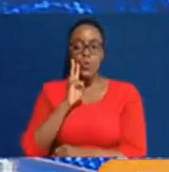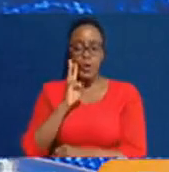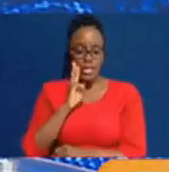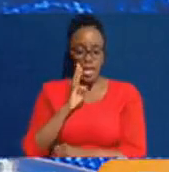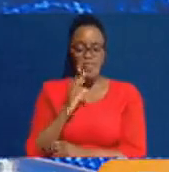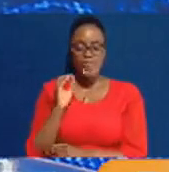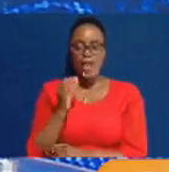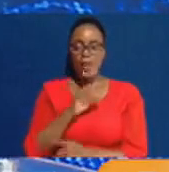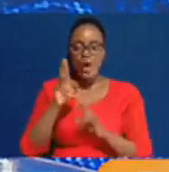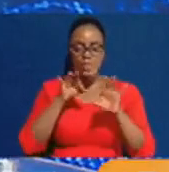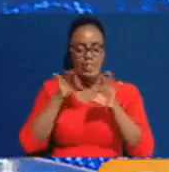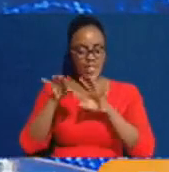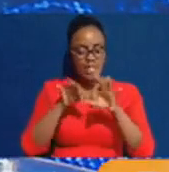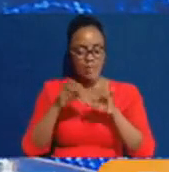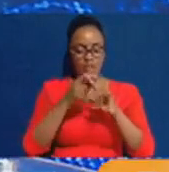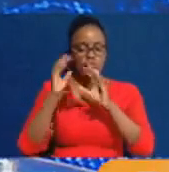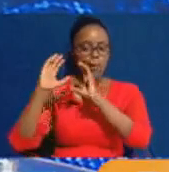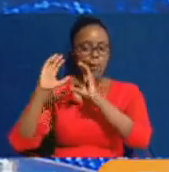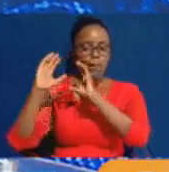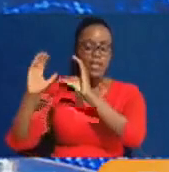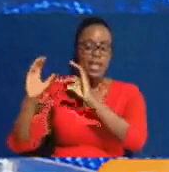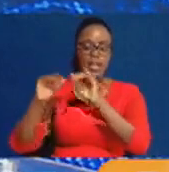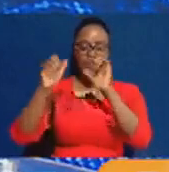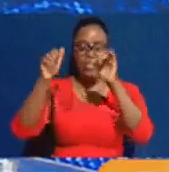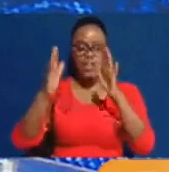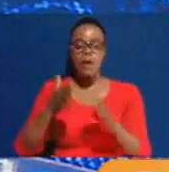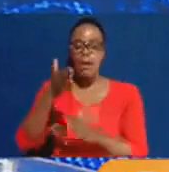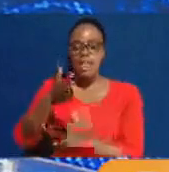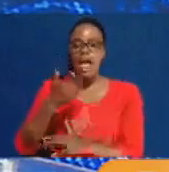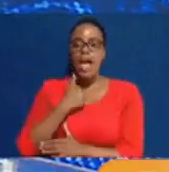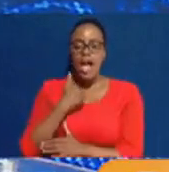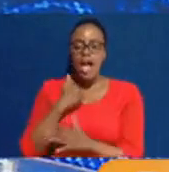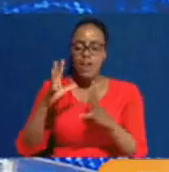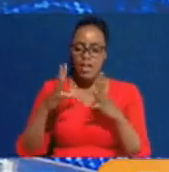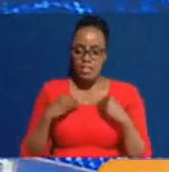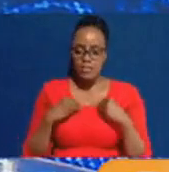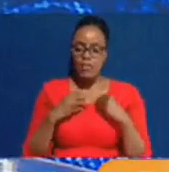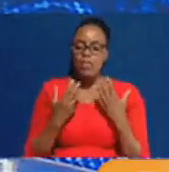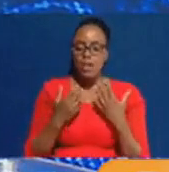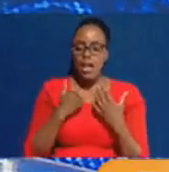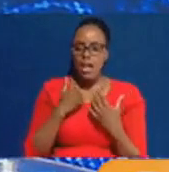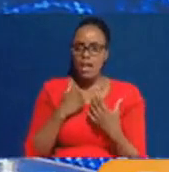And as Francis Mtalaki now reports from Kilifi, the farmers there are now adopting food crops.